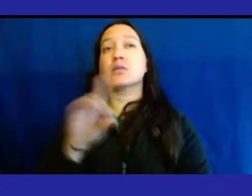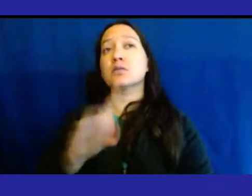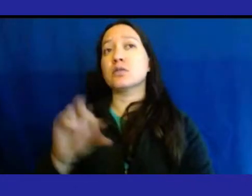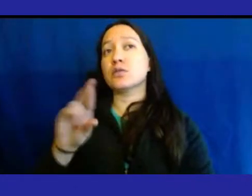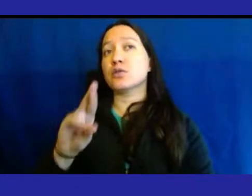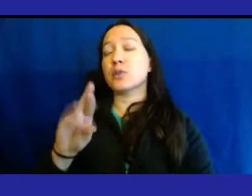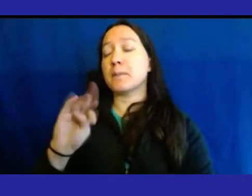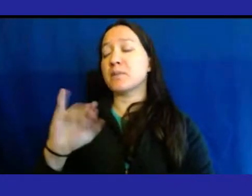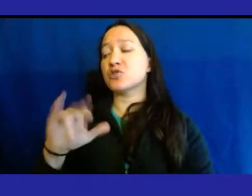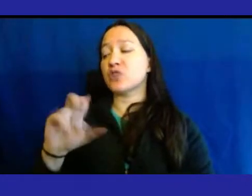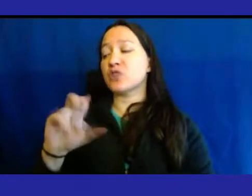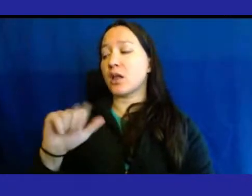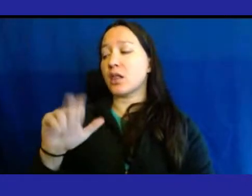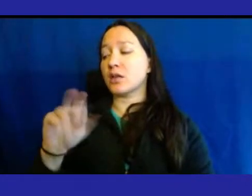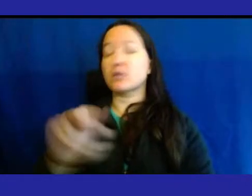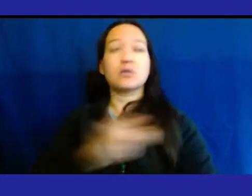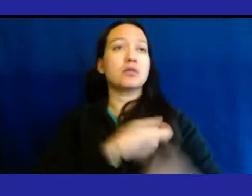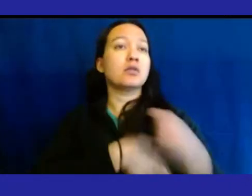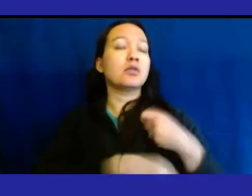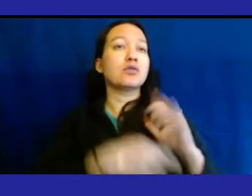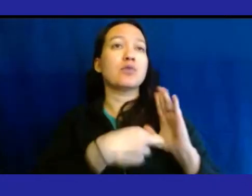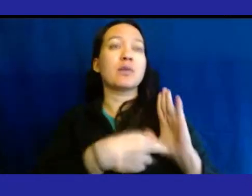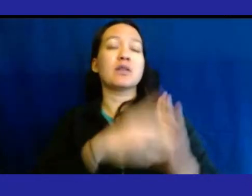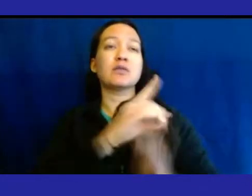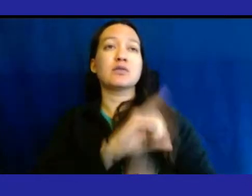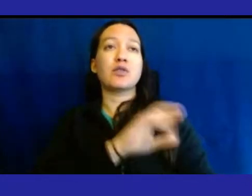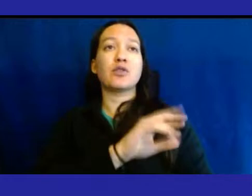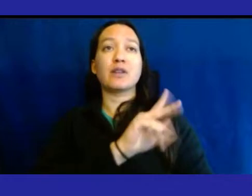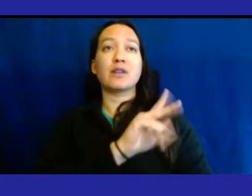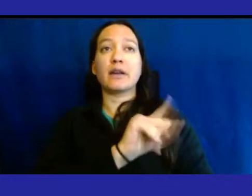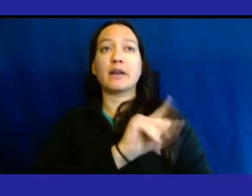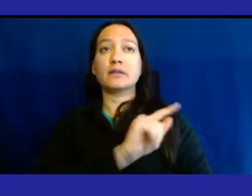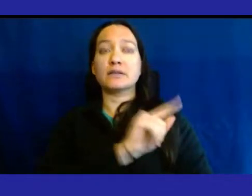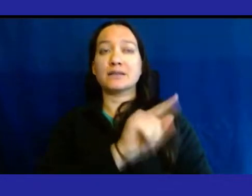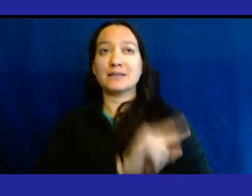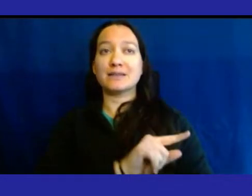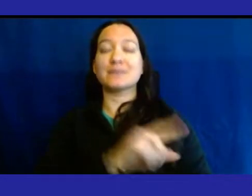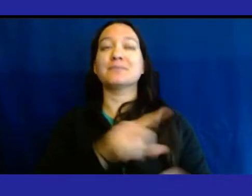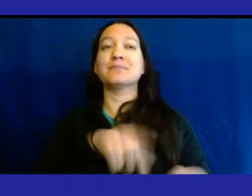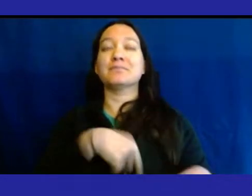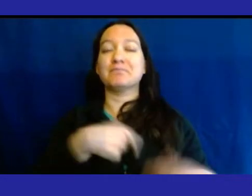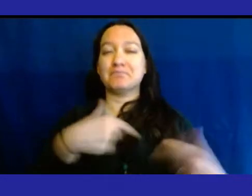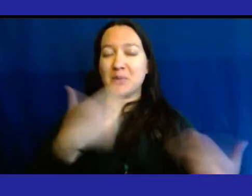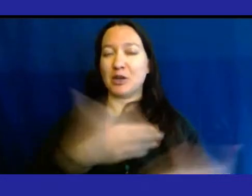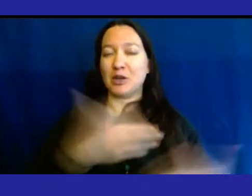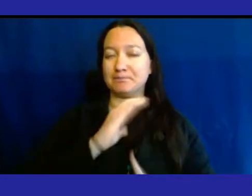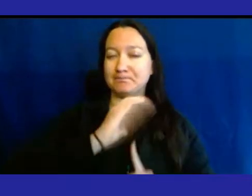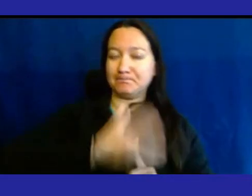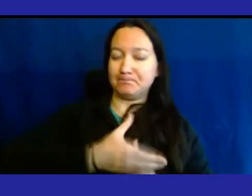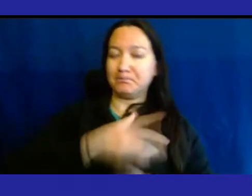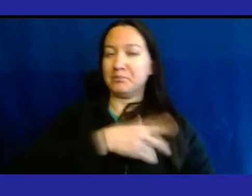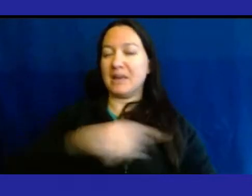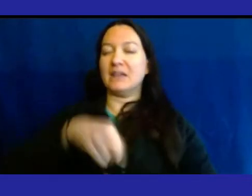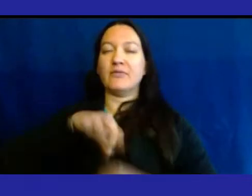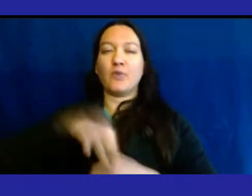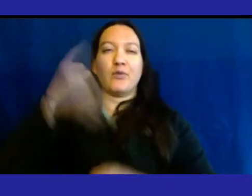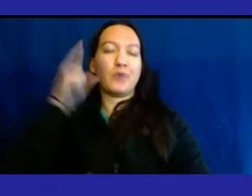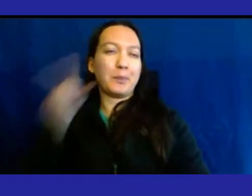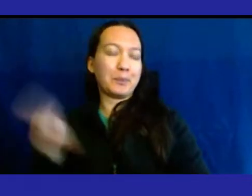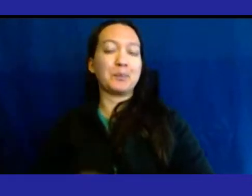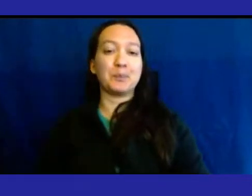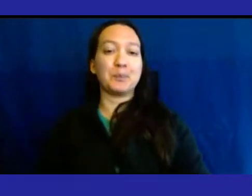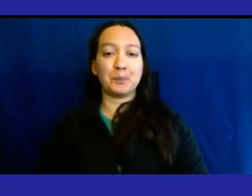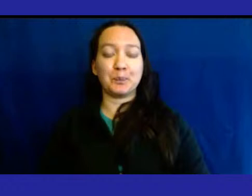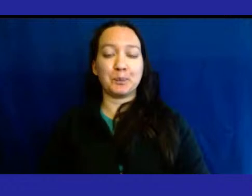Allen is representing Dr. Katz, both in presence and in voting capacity. So,